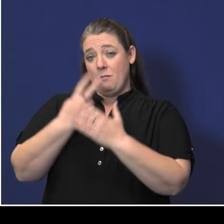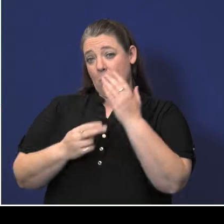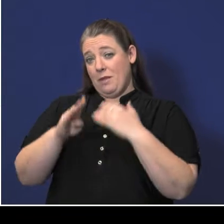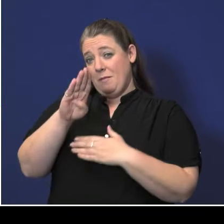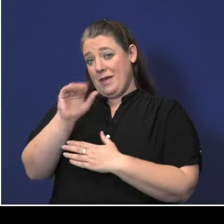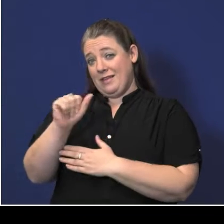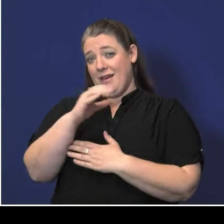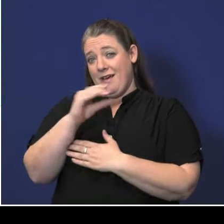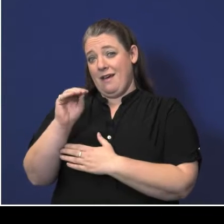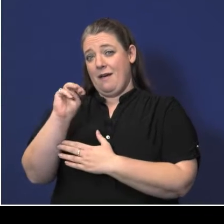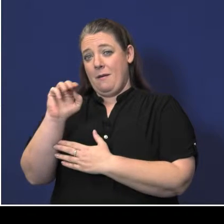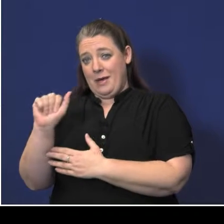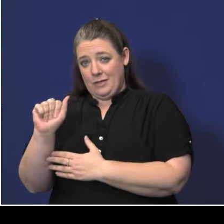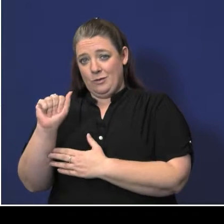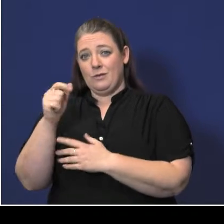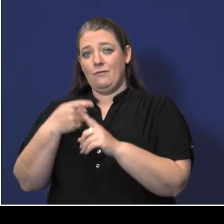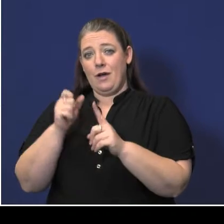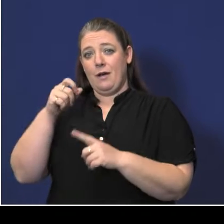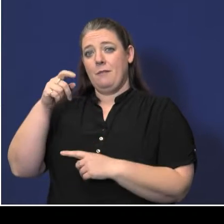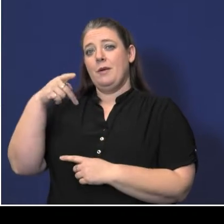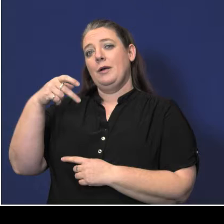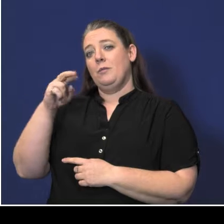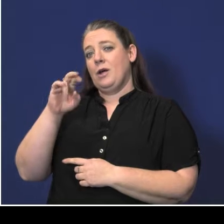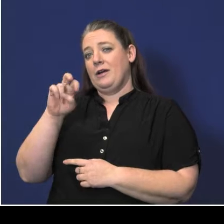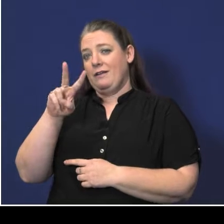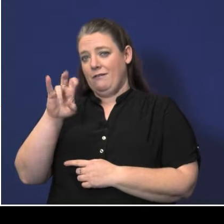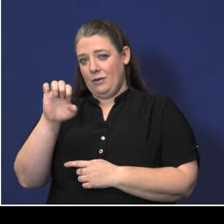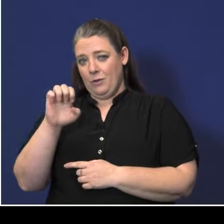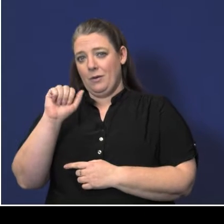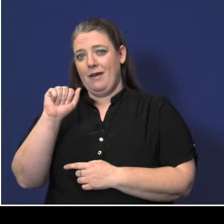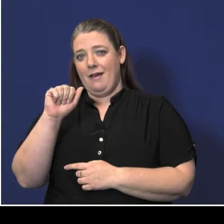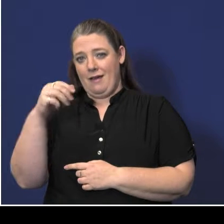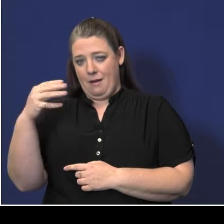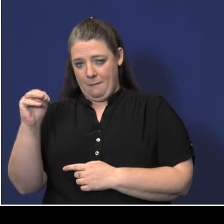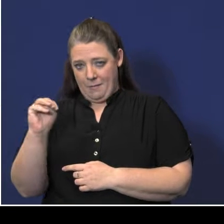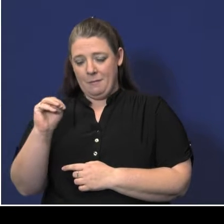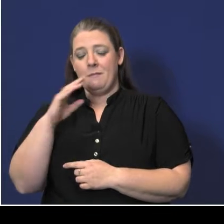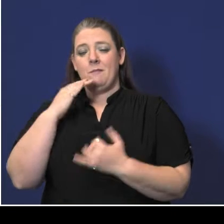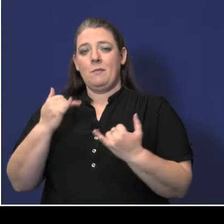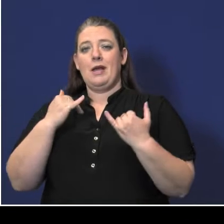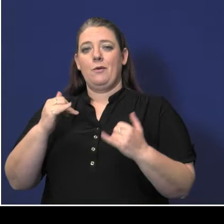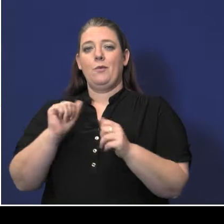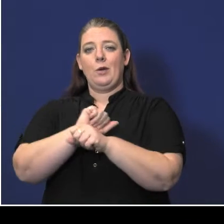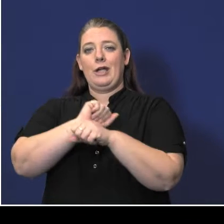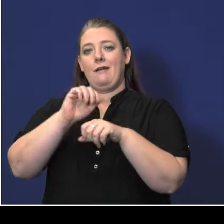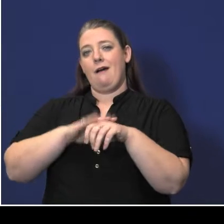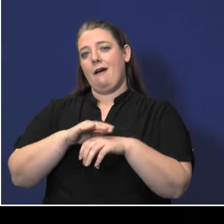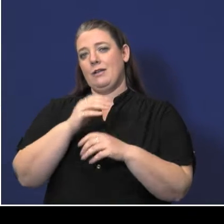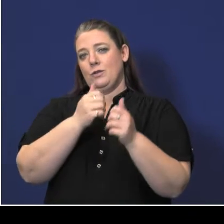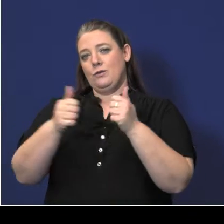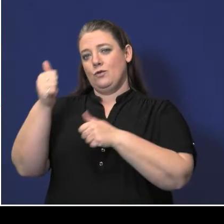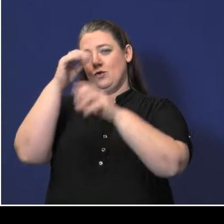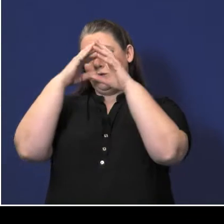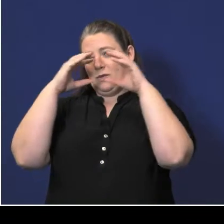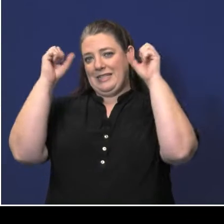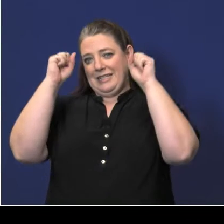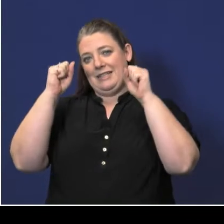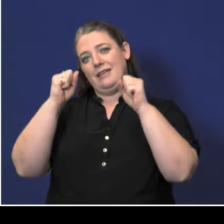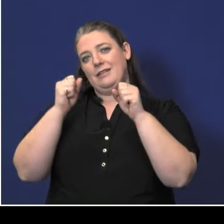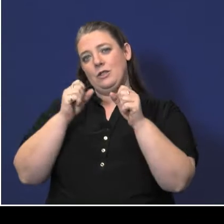Prairie View A&M University, and he is currently working on his superintendent certification at the University of Texas at